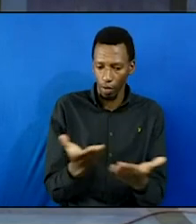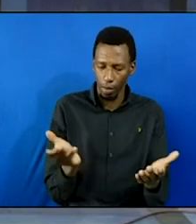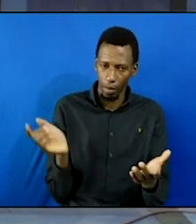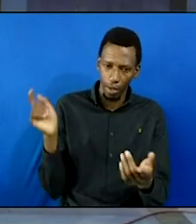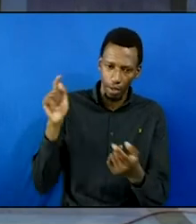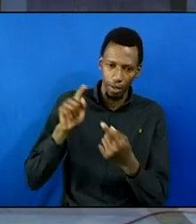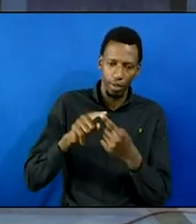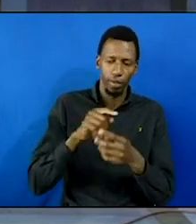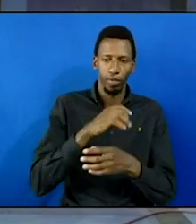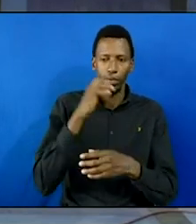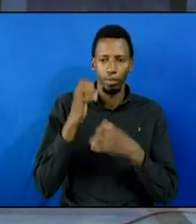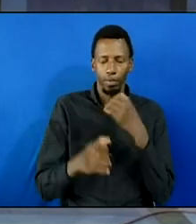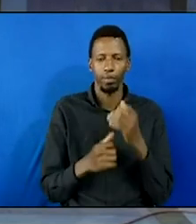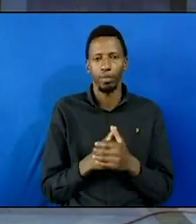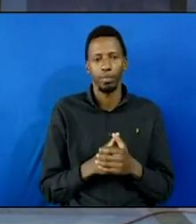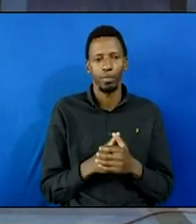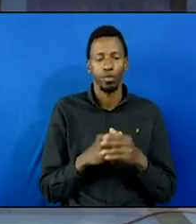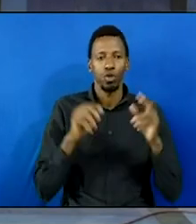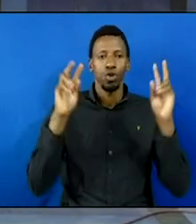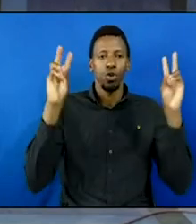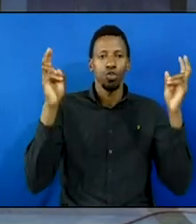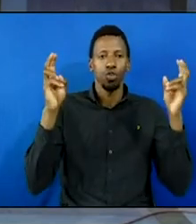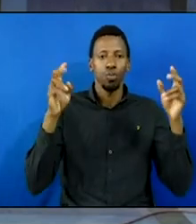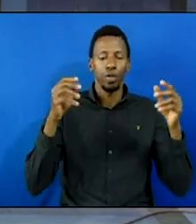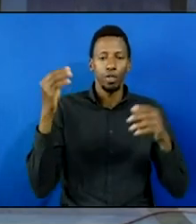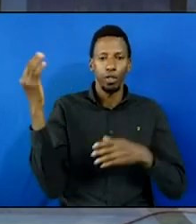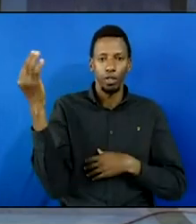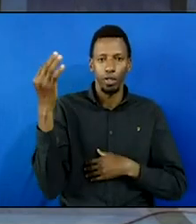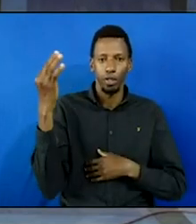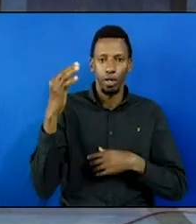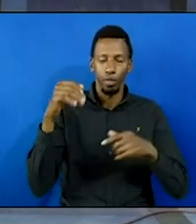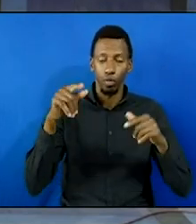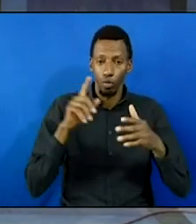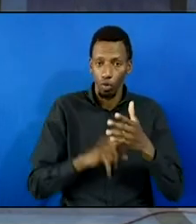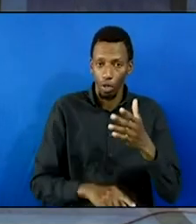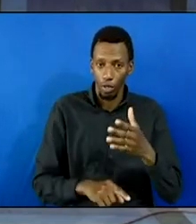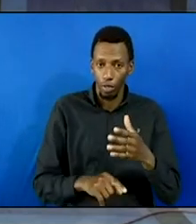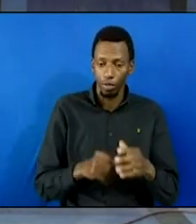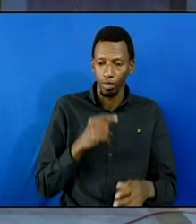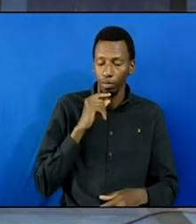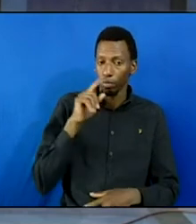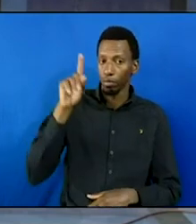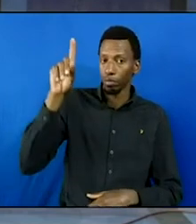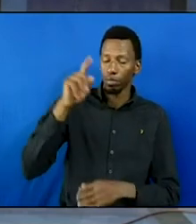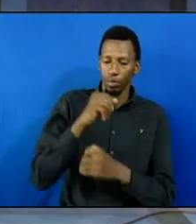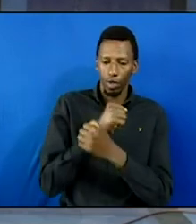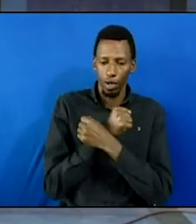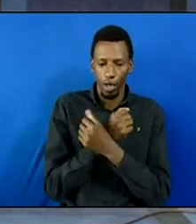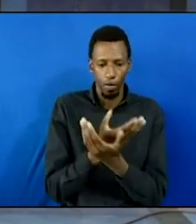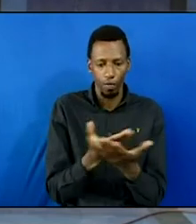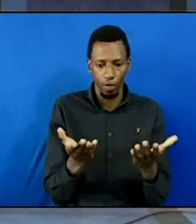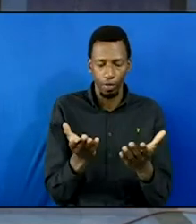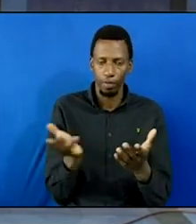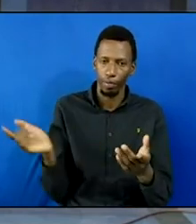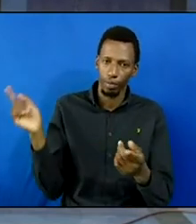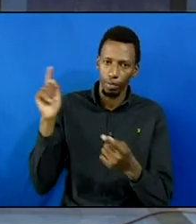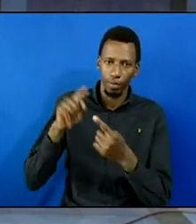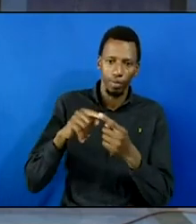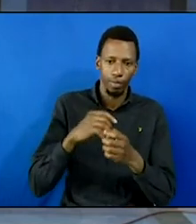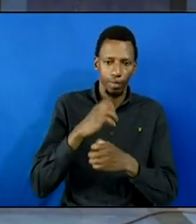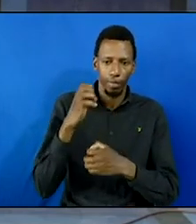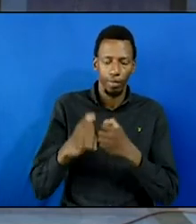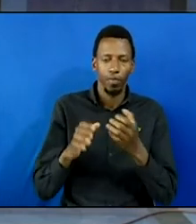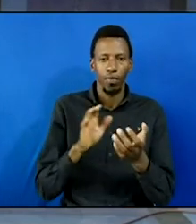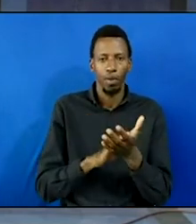end." The title of our sermon is, "He Loved Them to the End." Praise the name